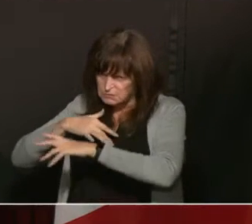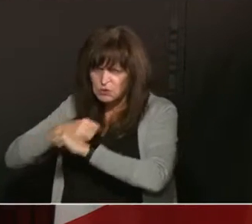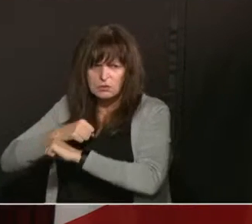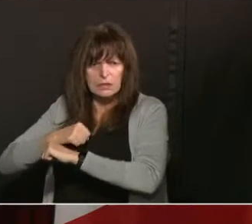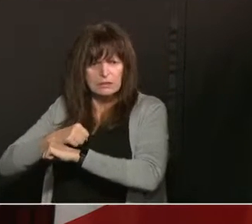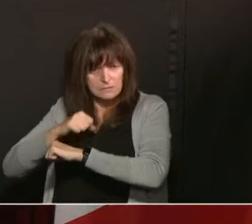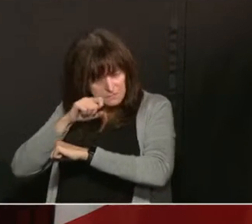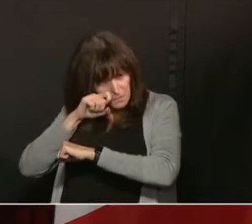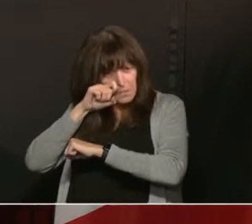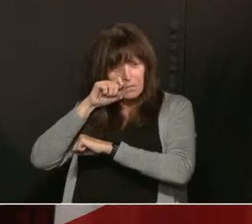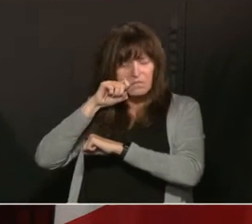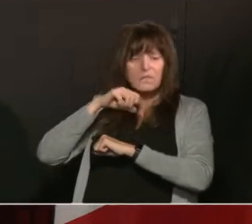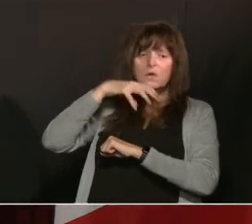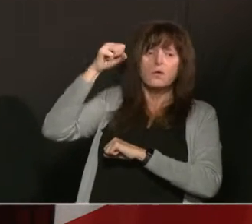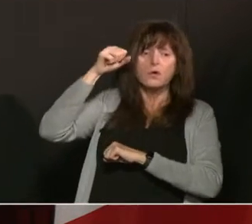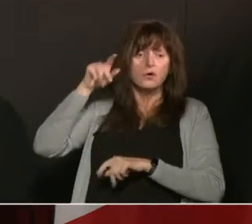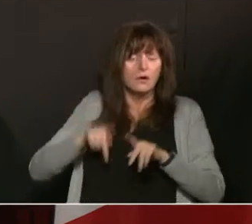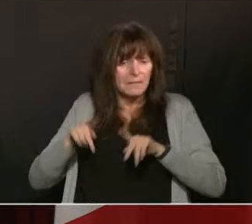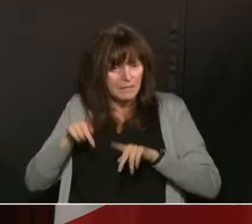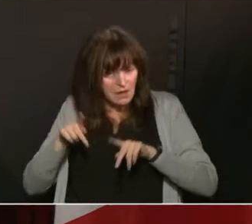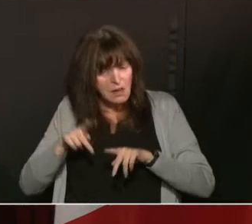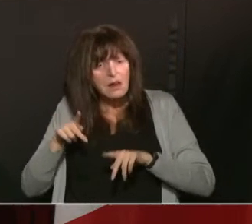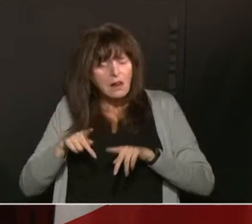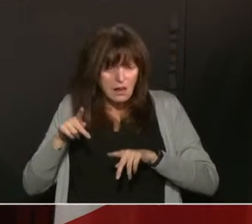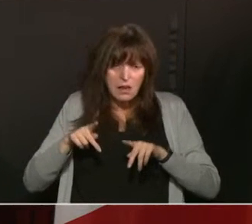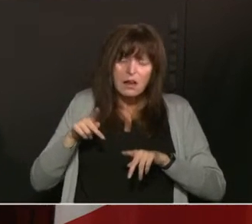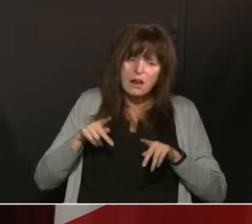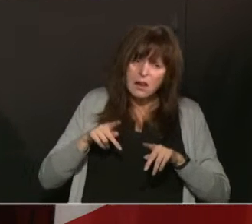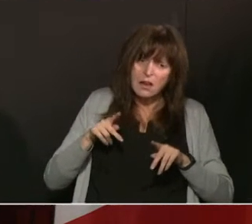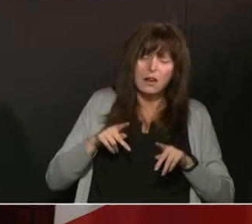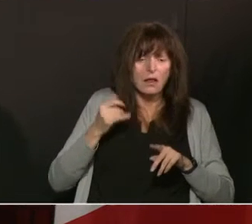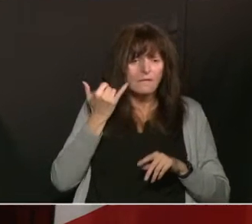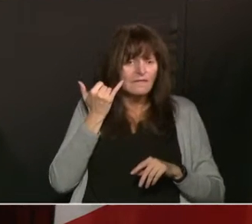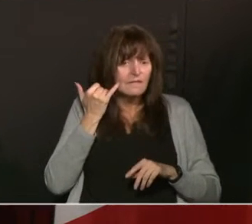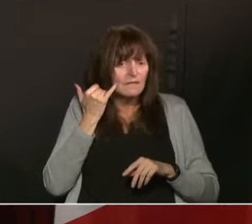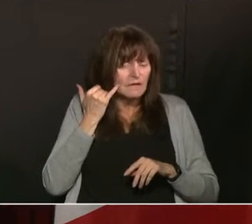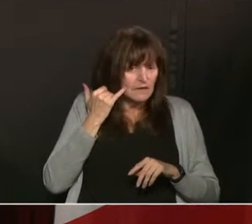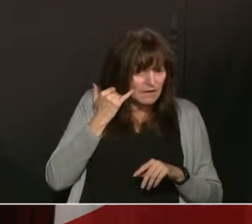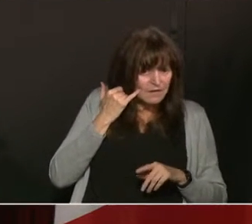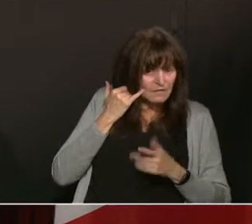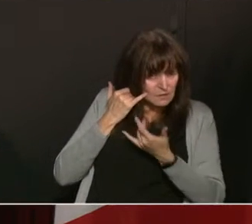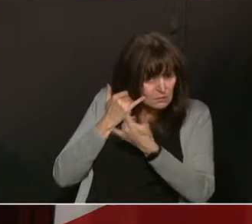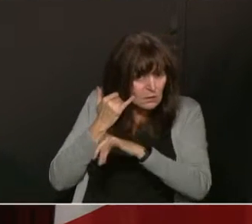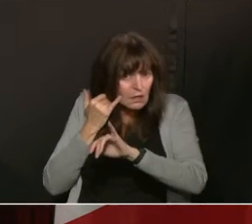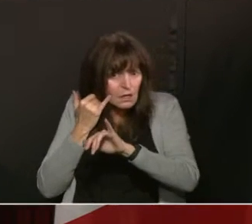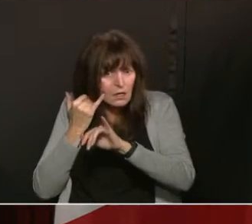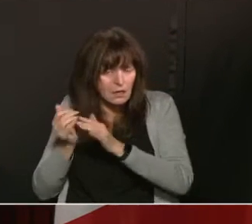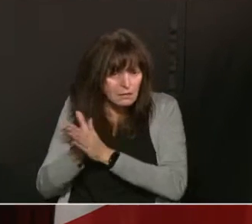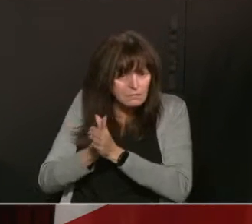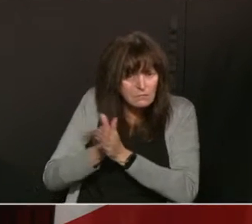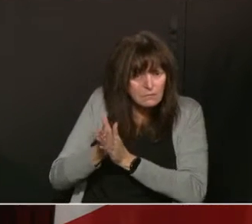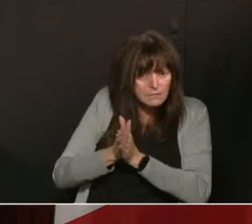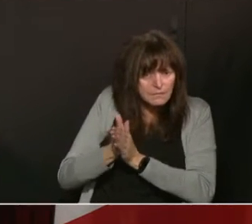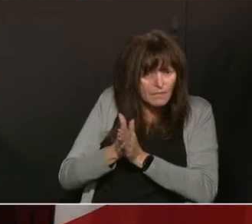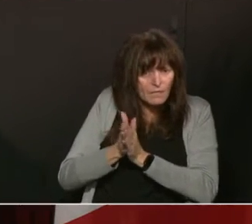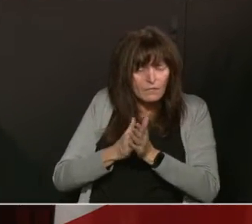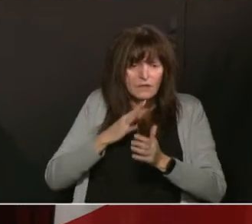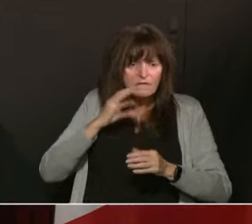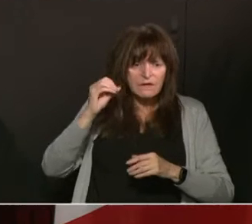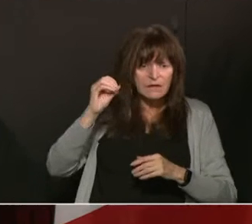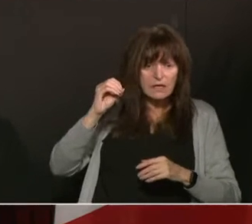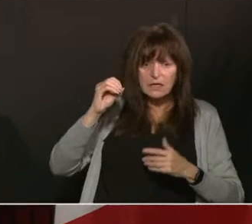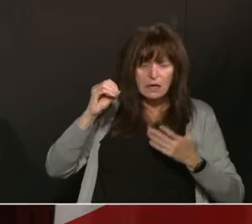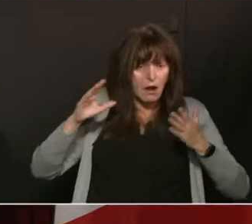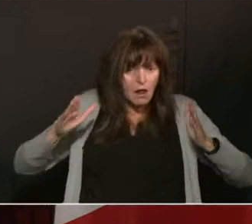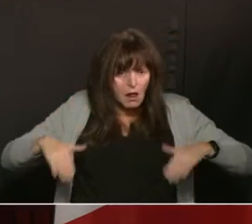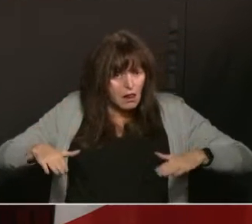are looking, if we see an ongoing interest from the 50 older group and they can't get appointments, we're looking at means by